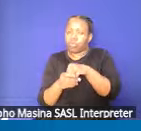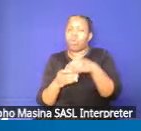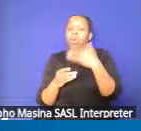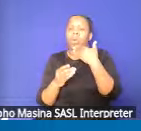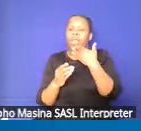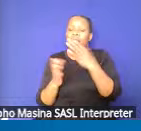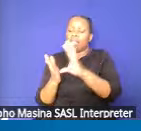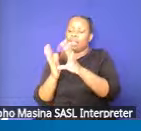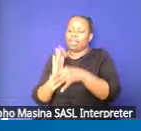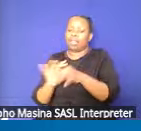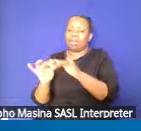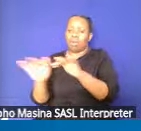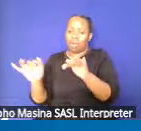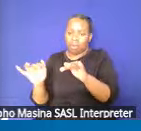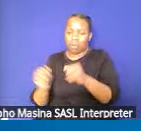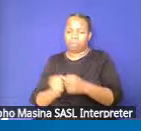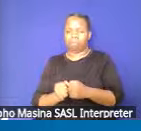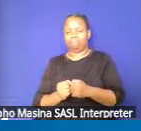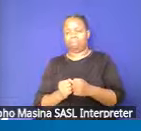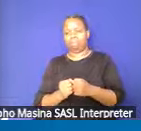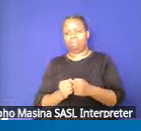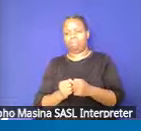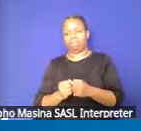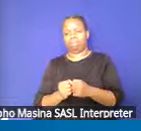disabilities, and